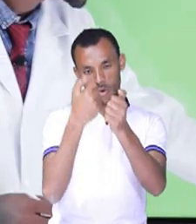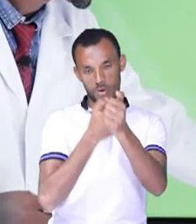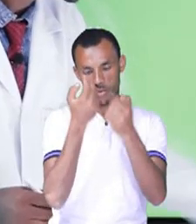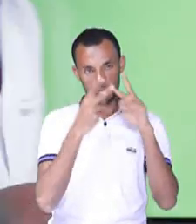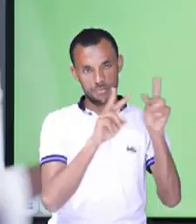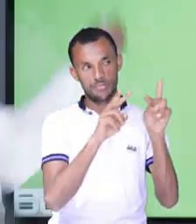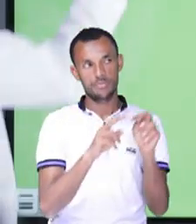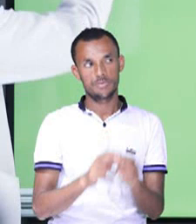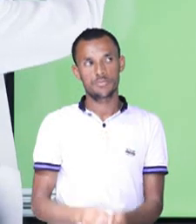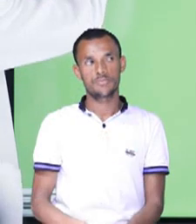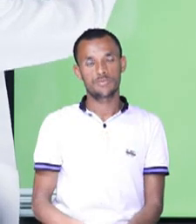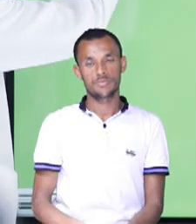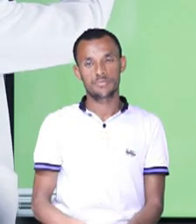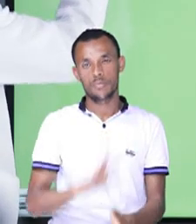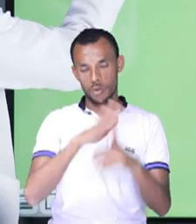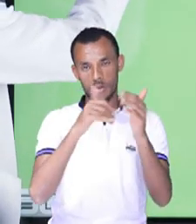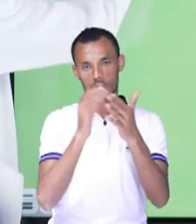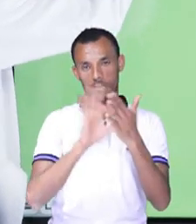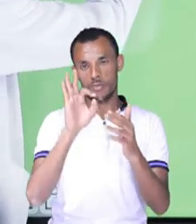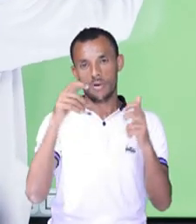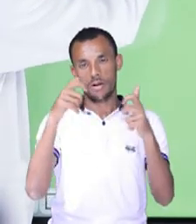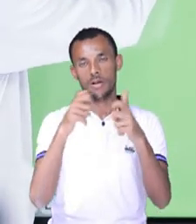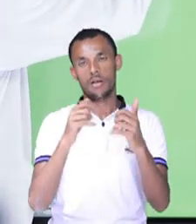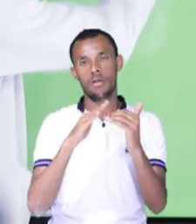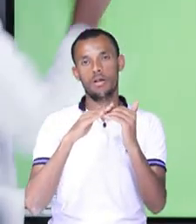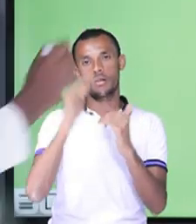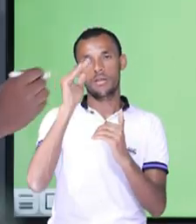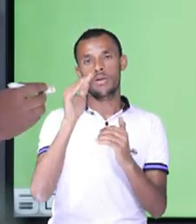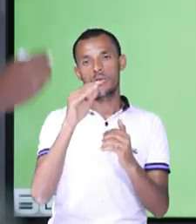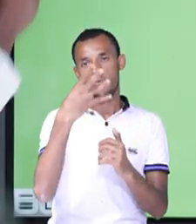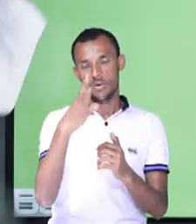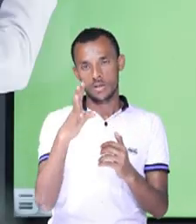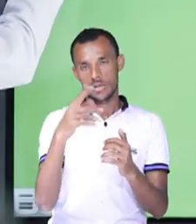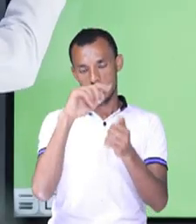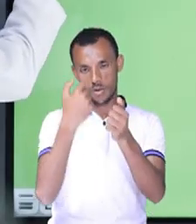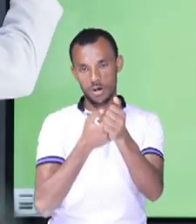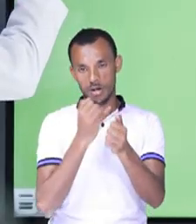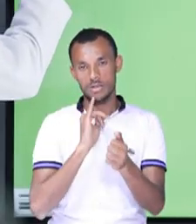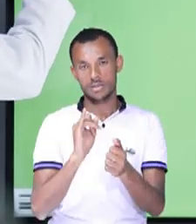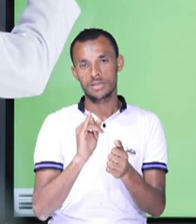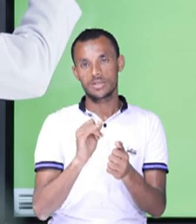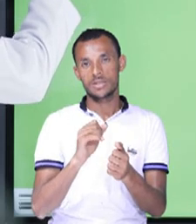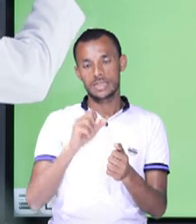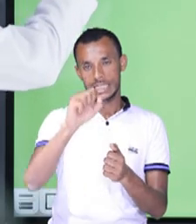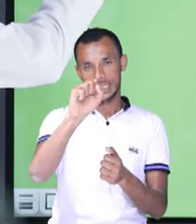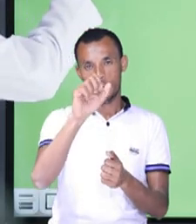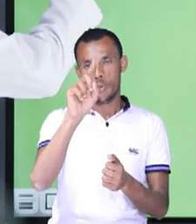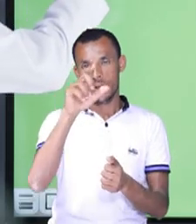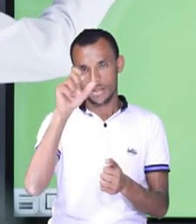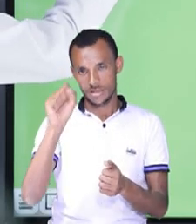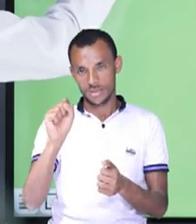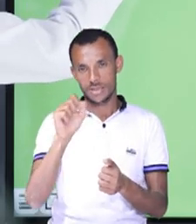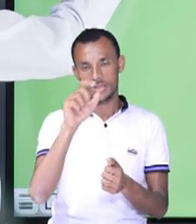look, total number of electrons is greater than 40. The order is sigma